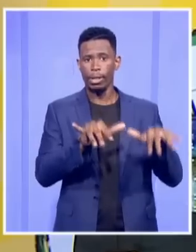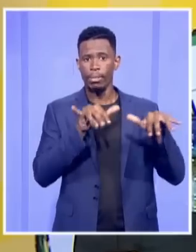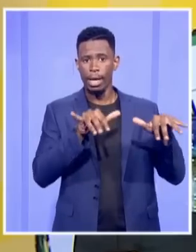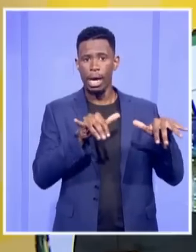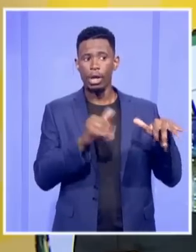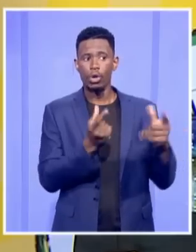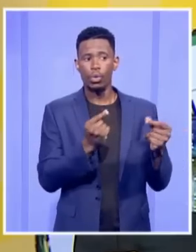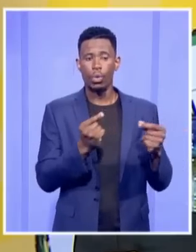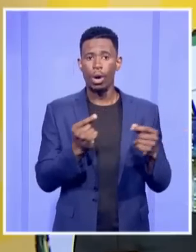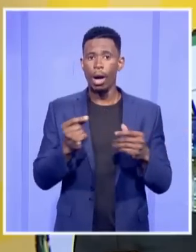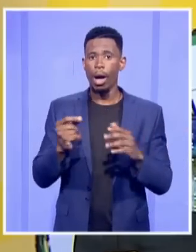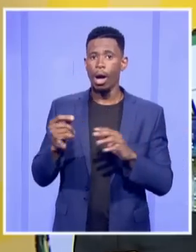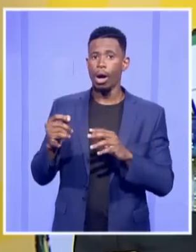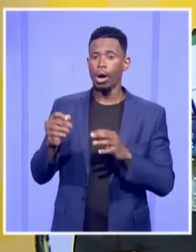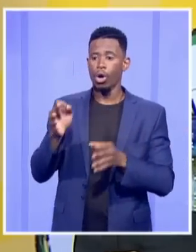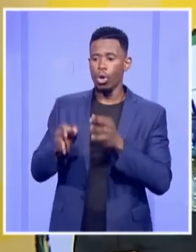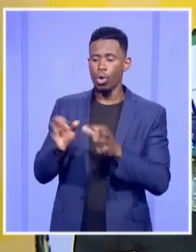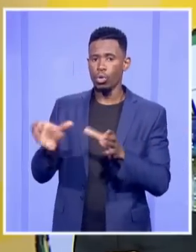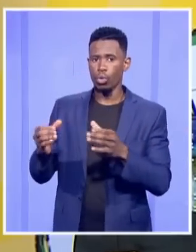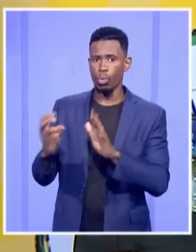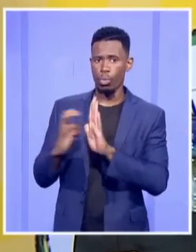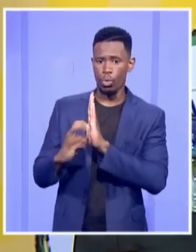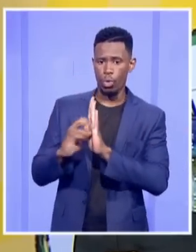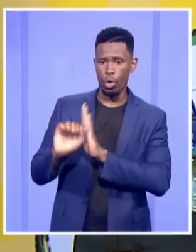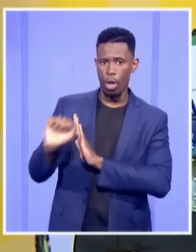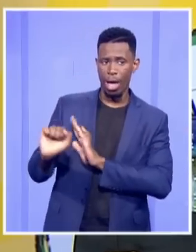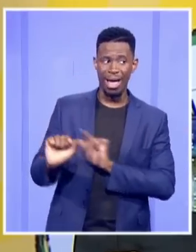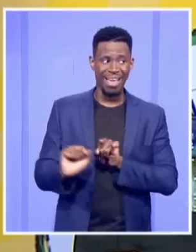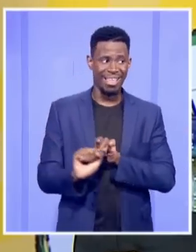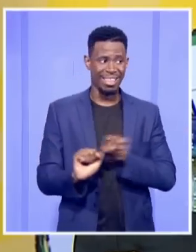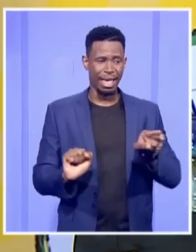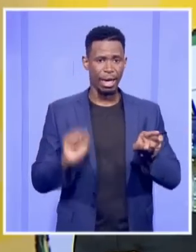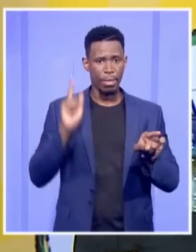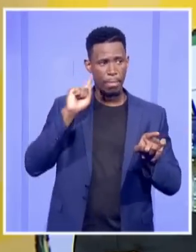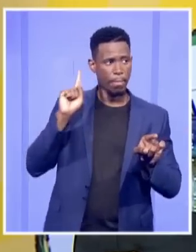line on the Section 89 report.